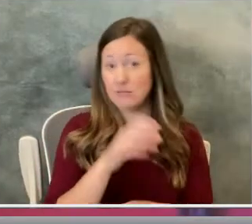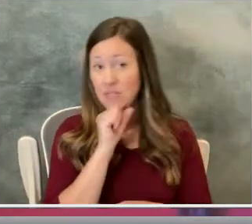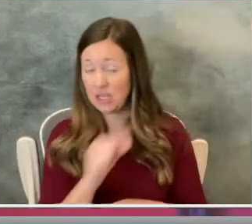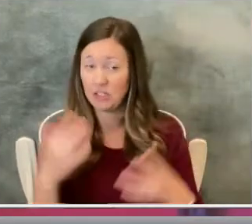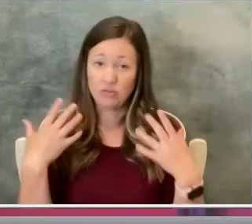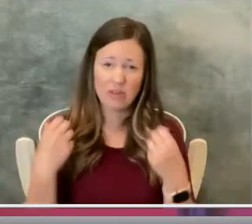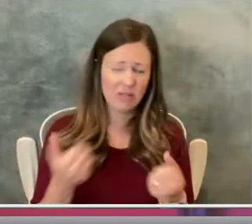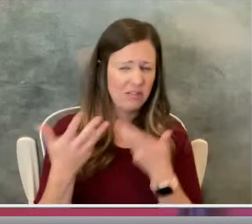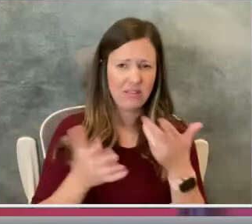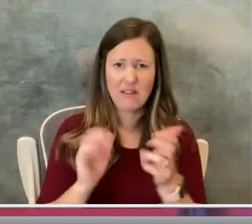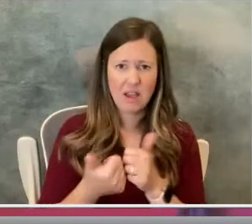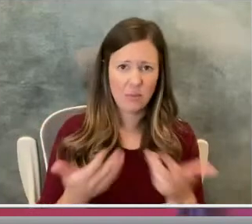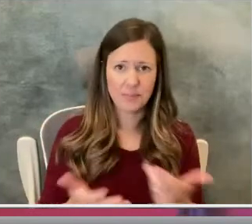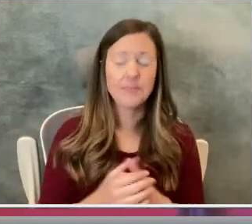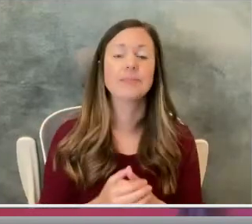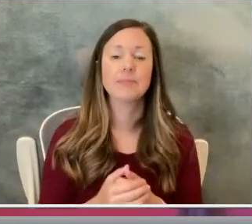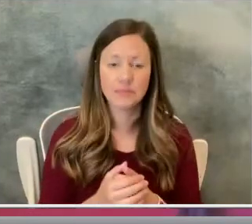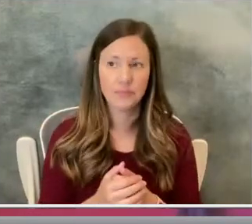So